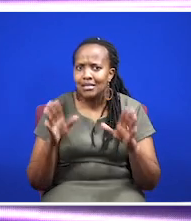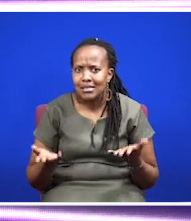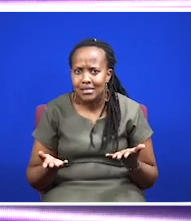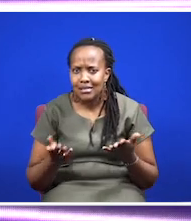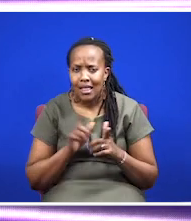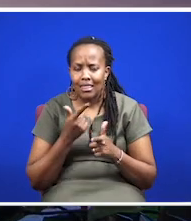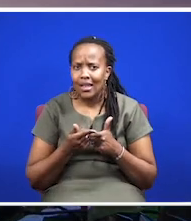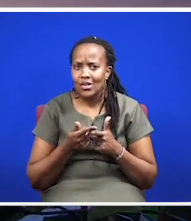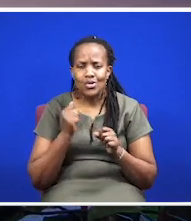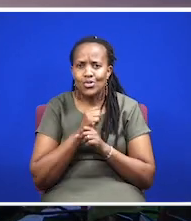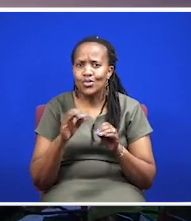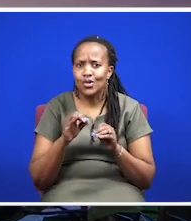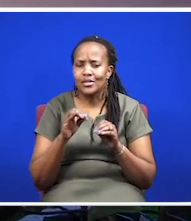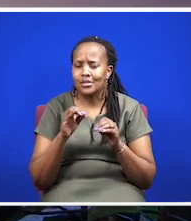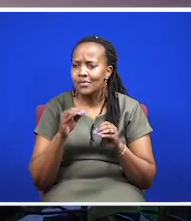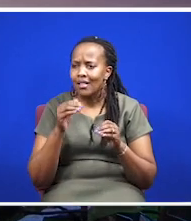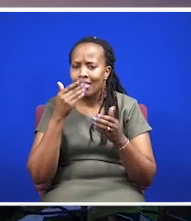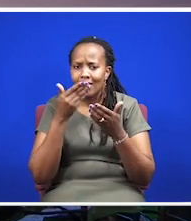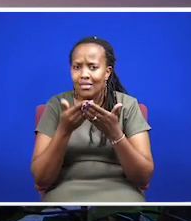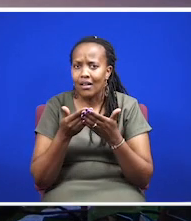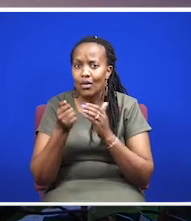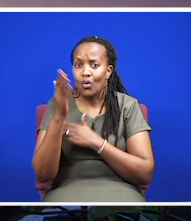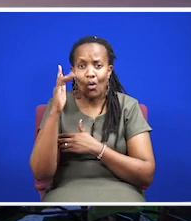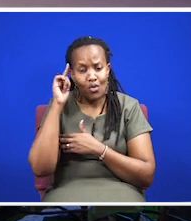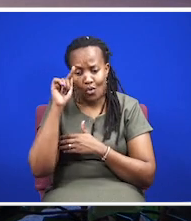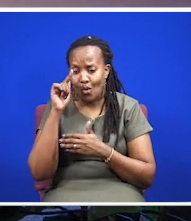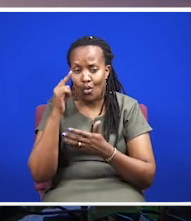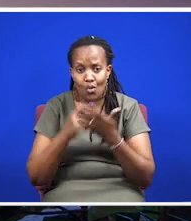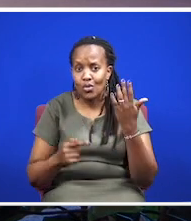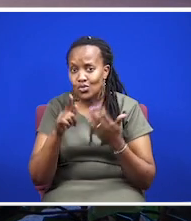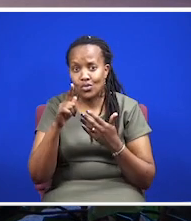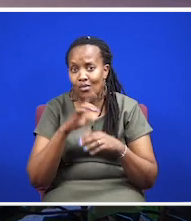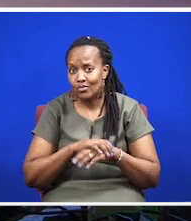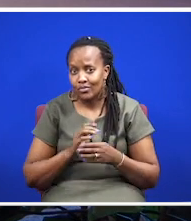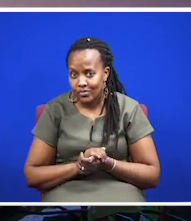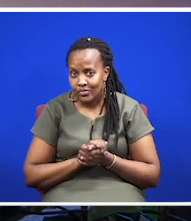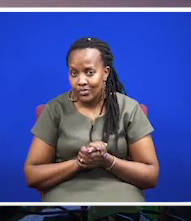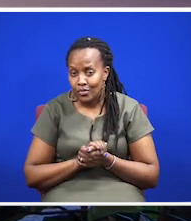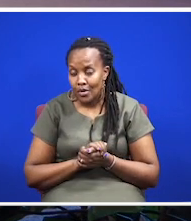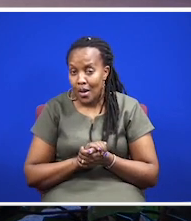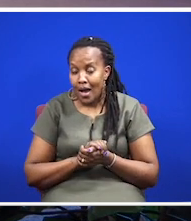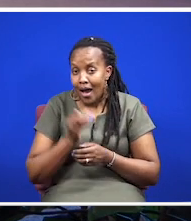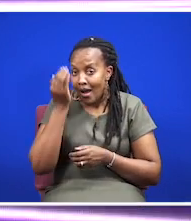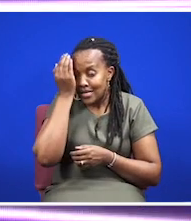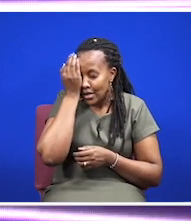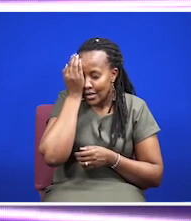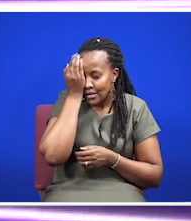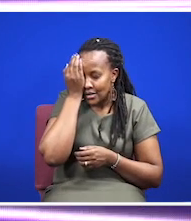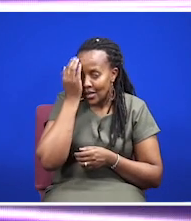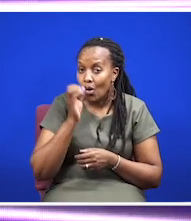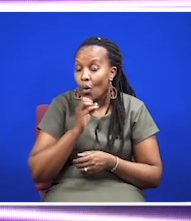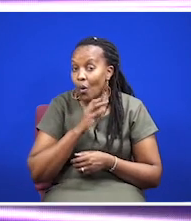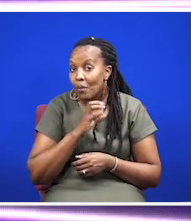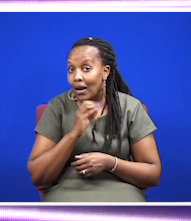for granted. In the Bible, we see the people of Israel complaining in the wilderness for a miracle